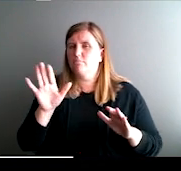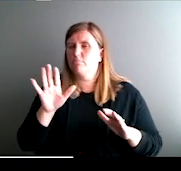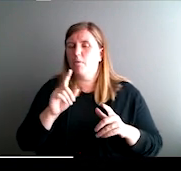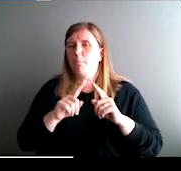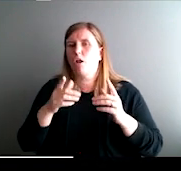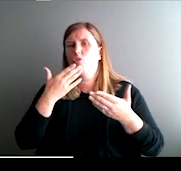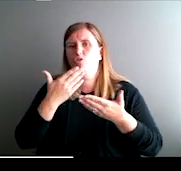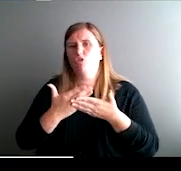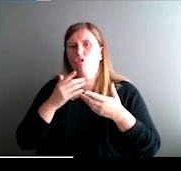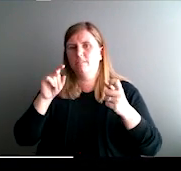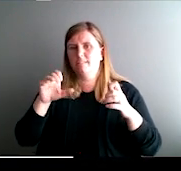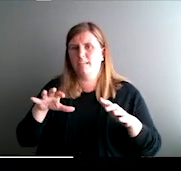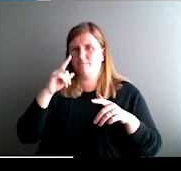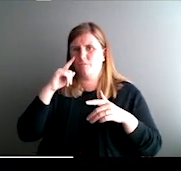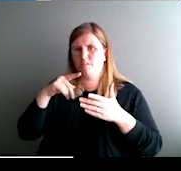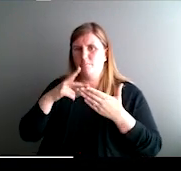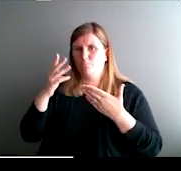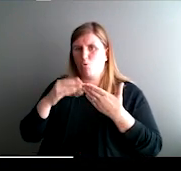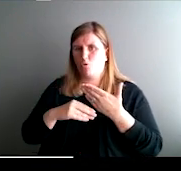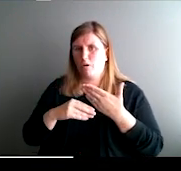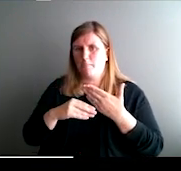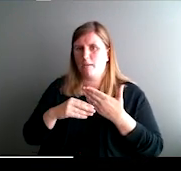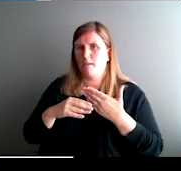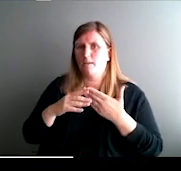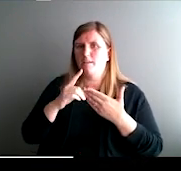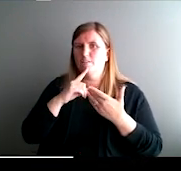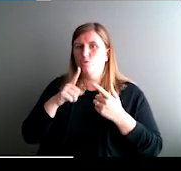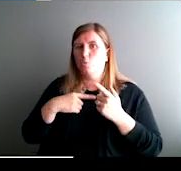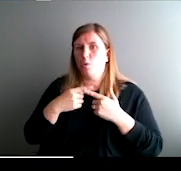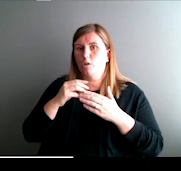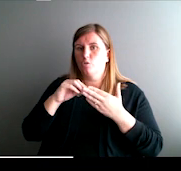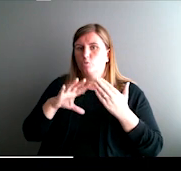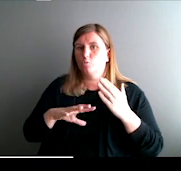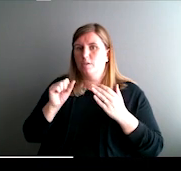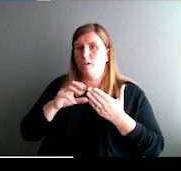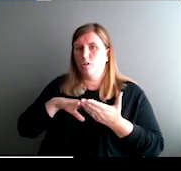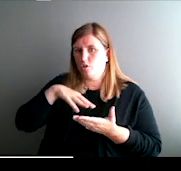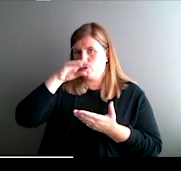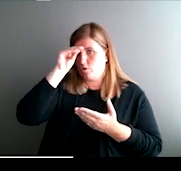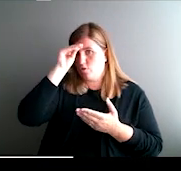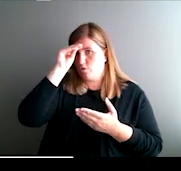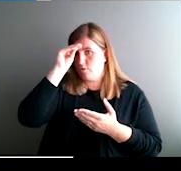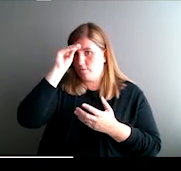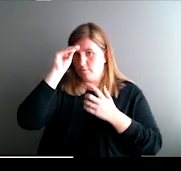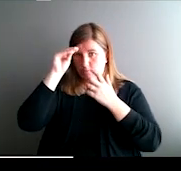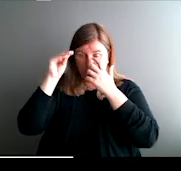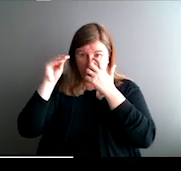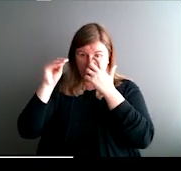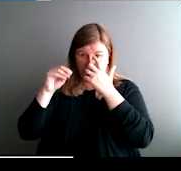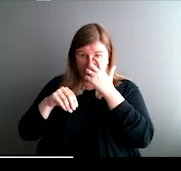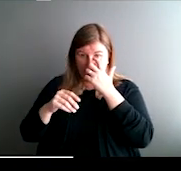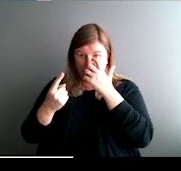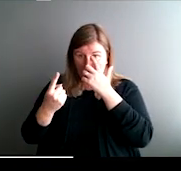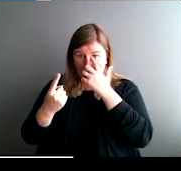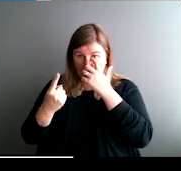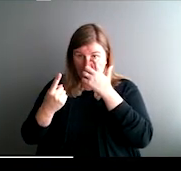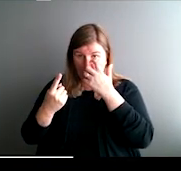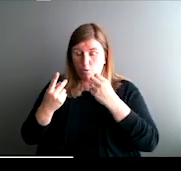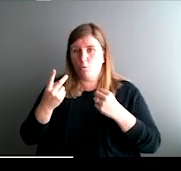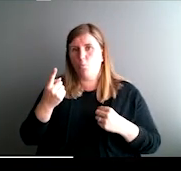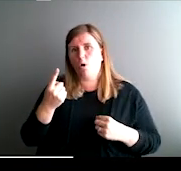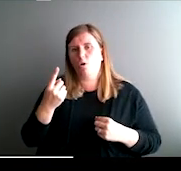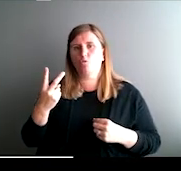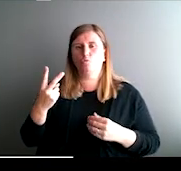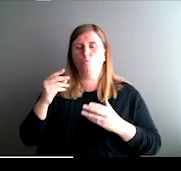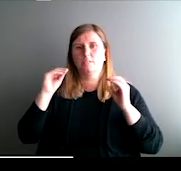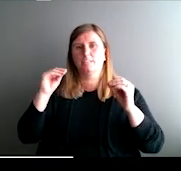test for this type of programming is when a student can learn these things in 1 or 2 teaching trials. They